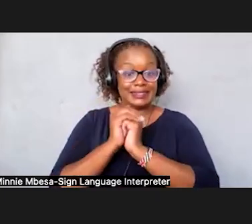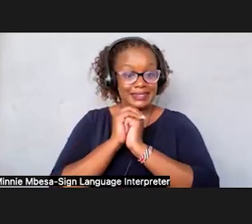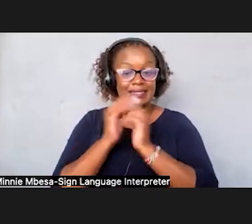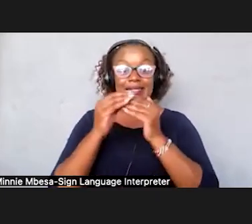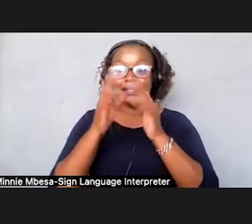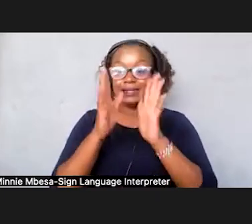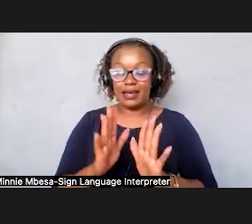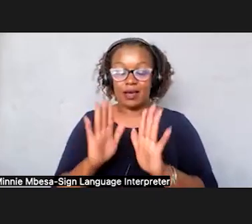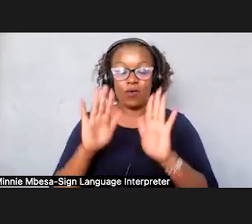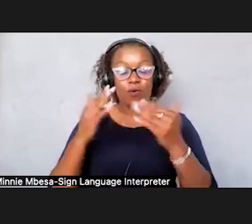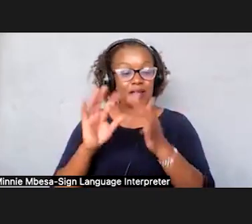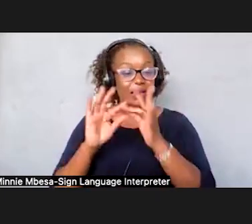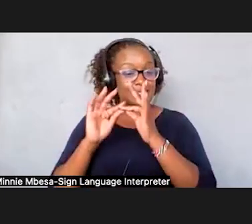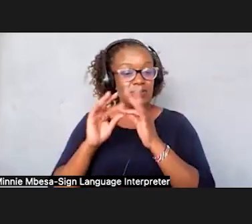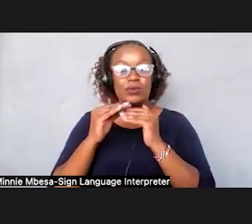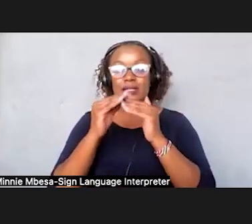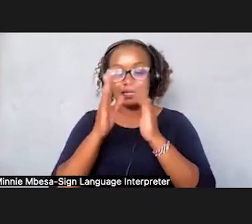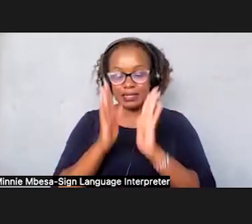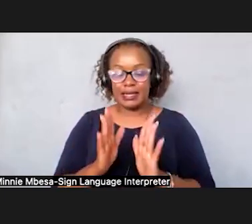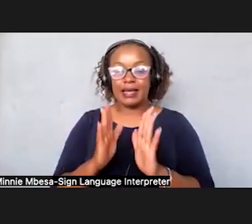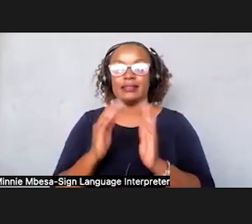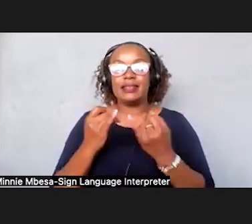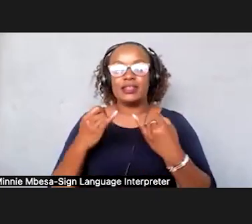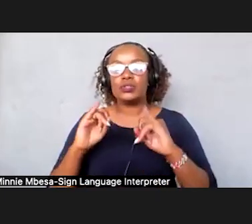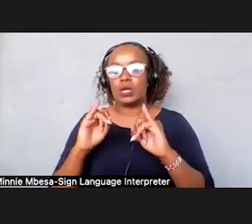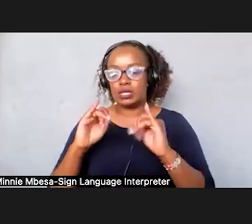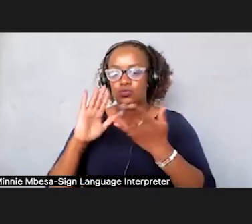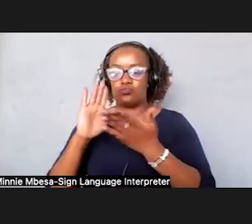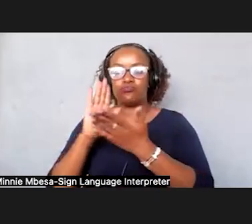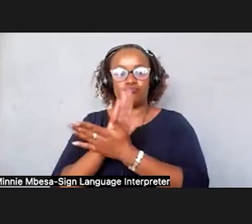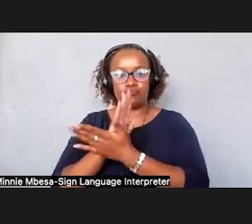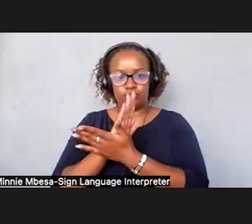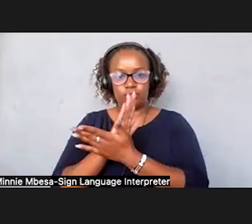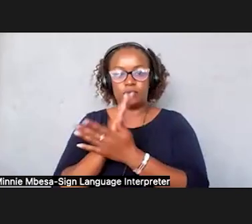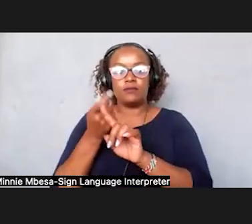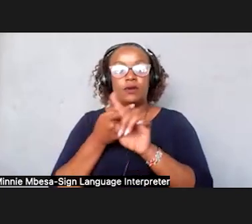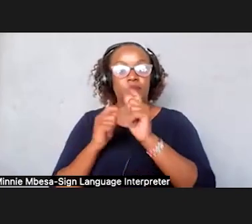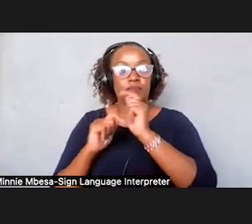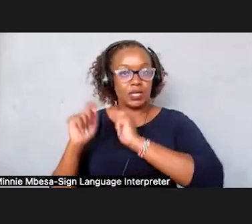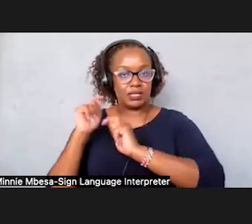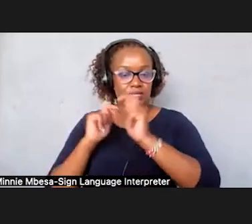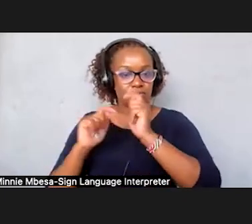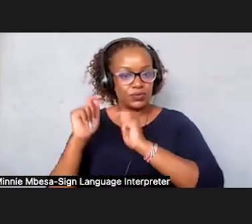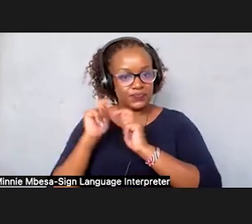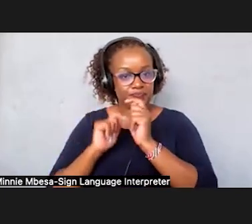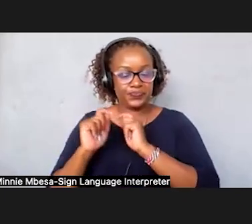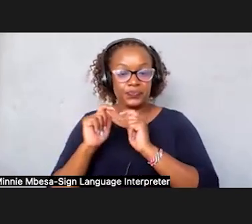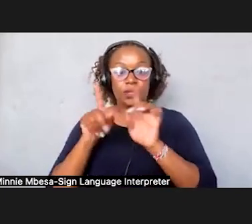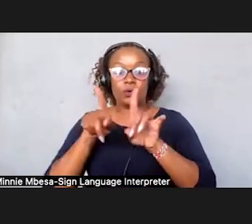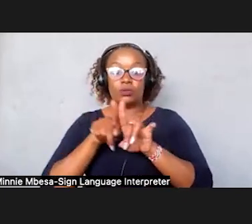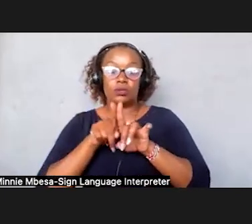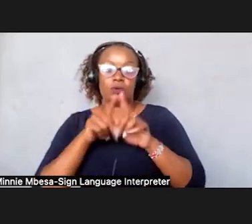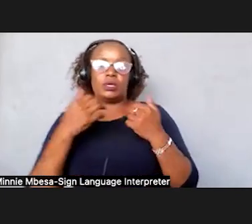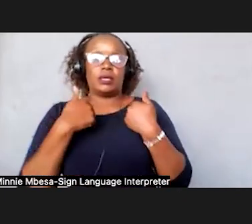effectively link the practice from religion or tradition. And then we are also scaling up proven